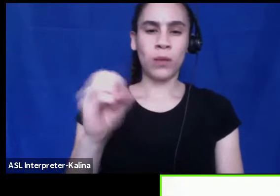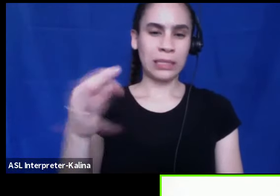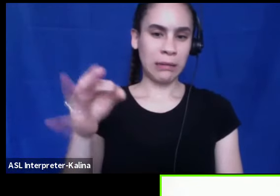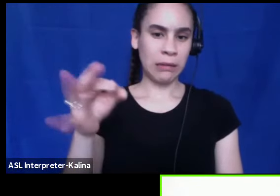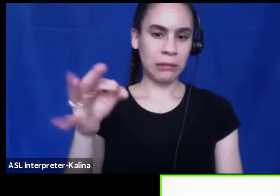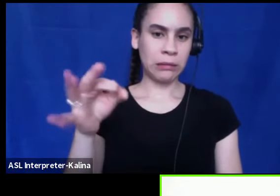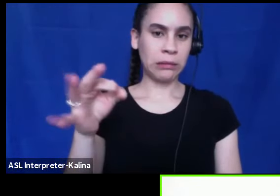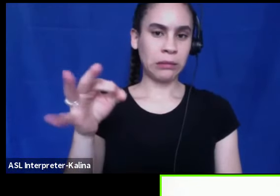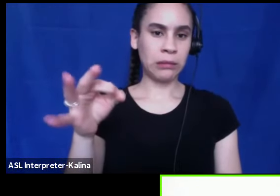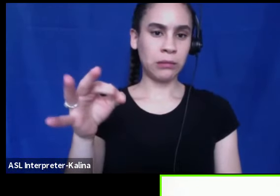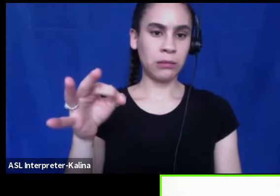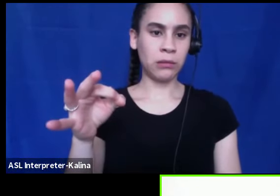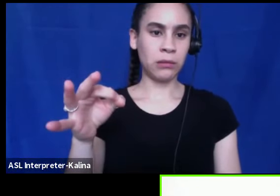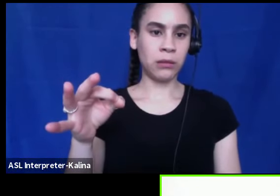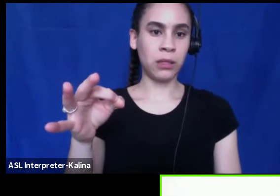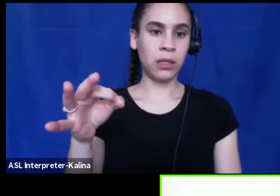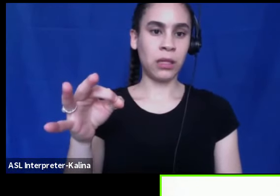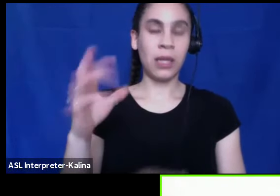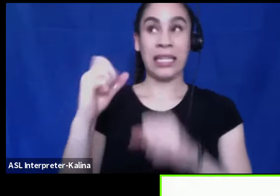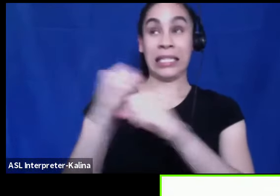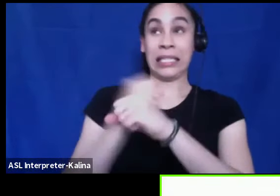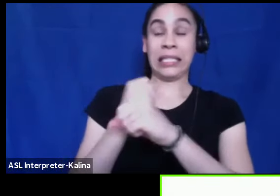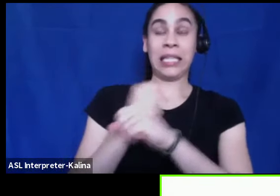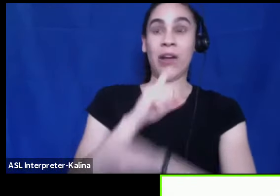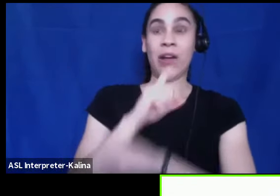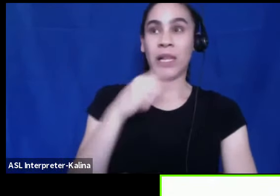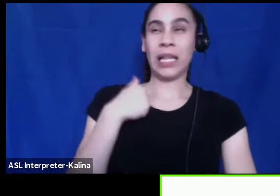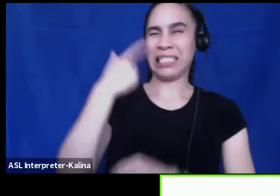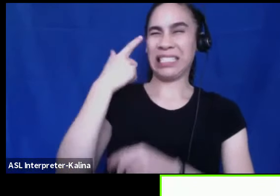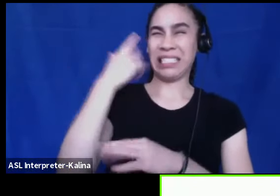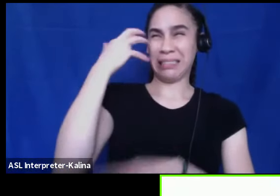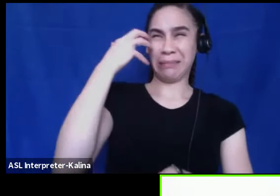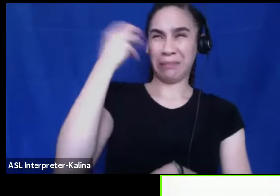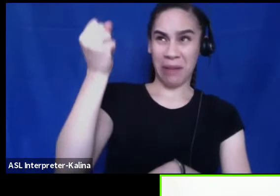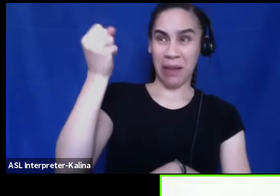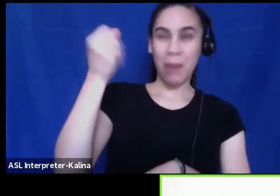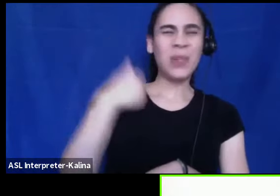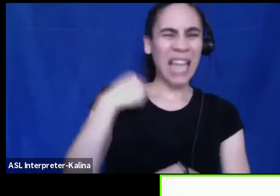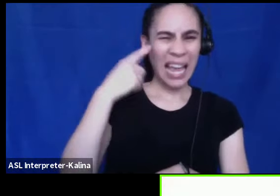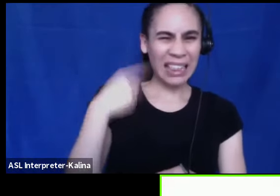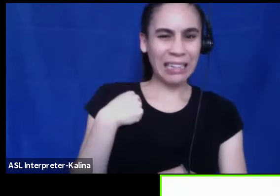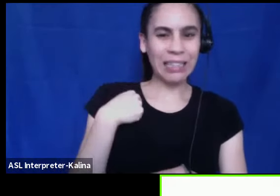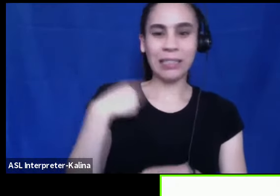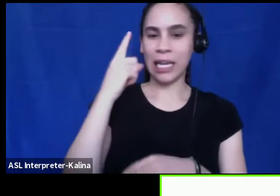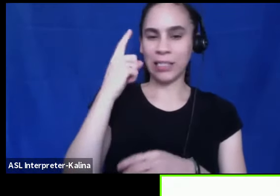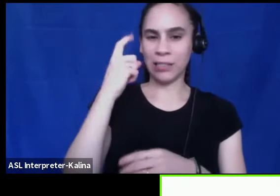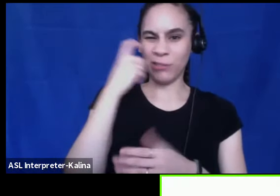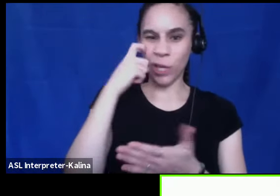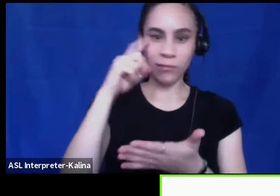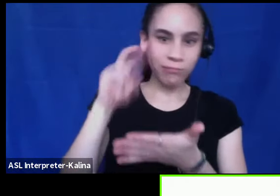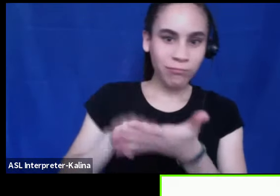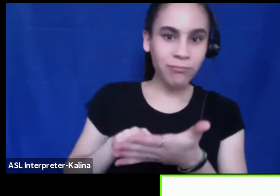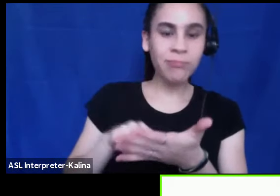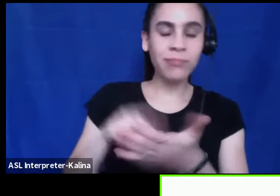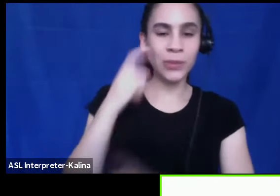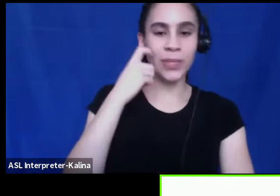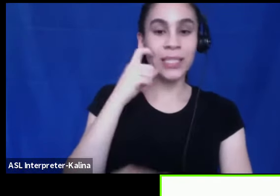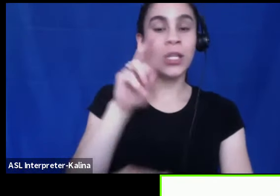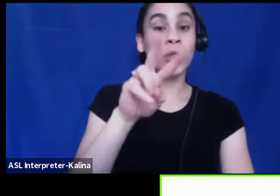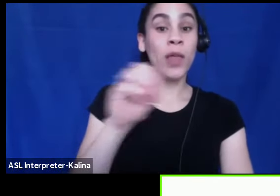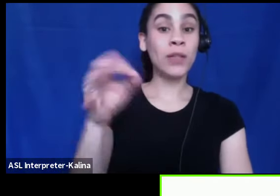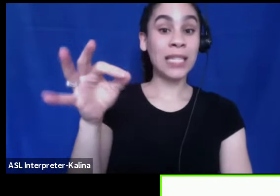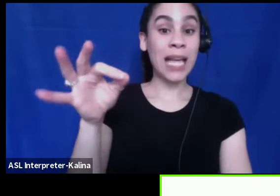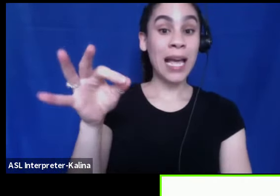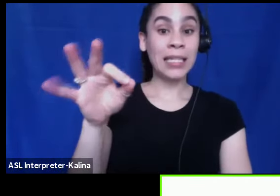2019, and I'm using the stat off the top of my head, but I'm pretty sure it's right because I looked it up recently. In 2019 in the United